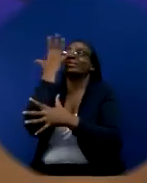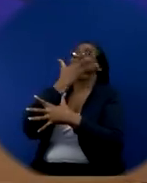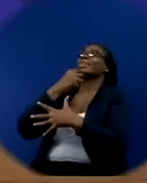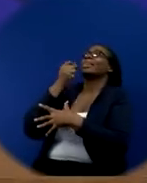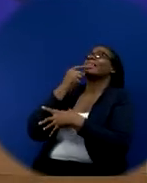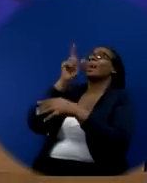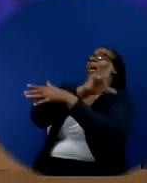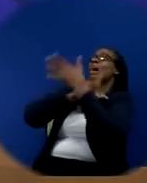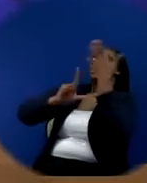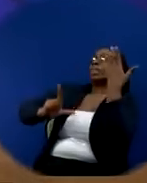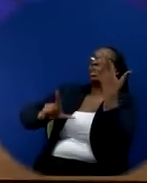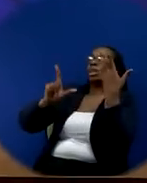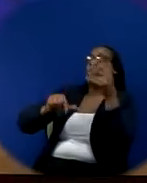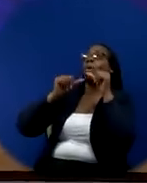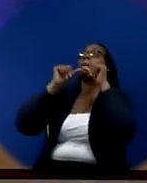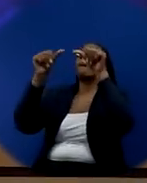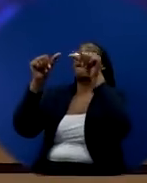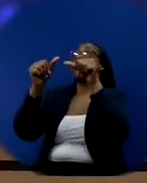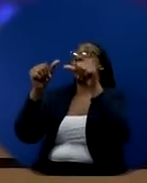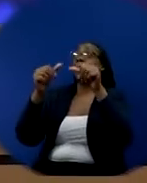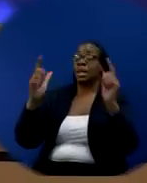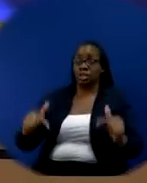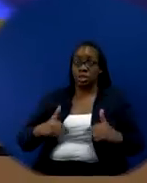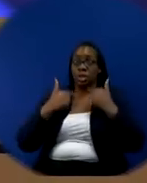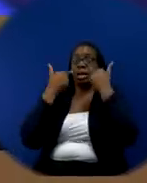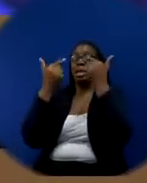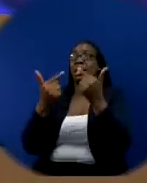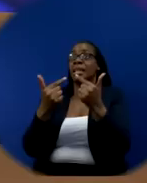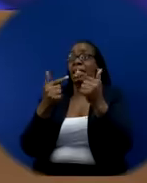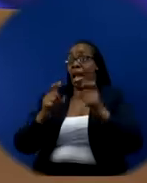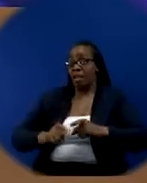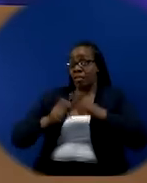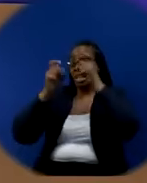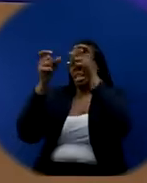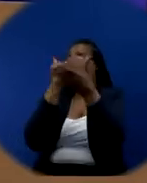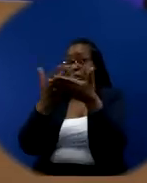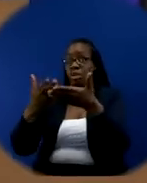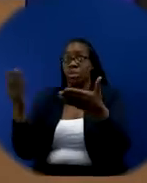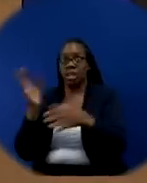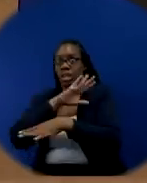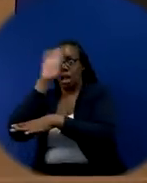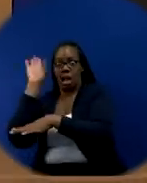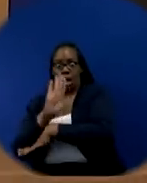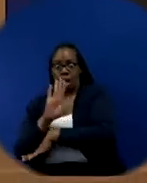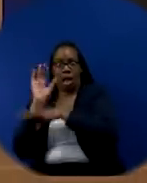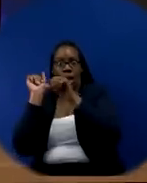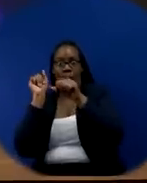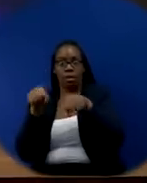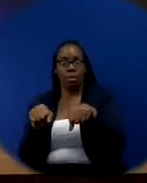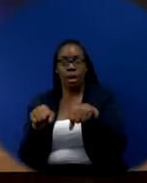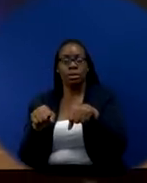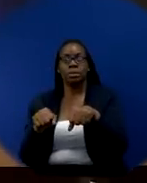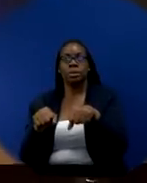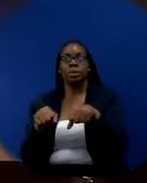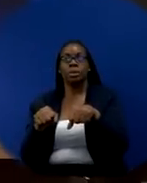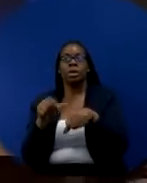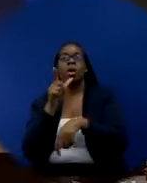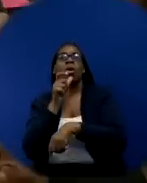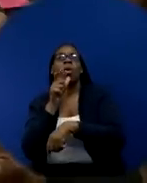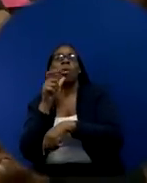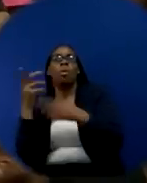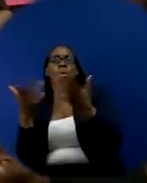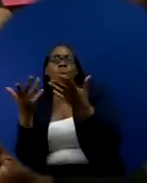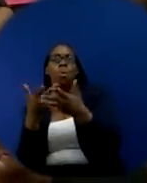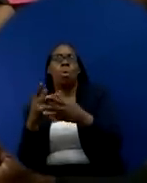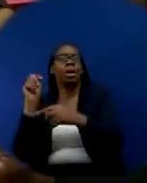up doors and making ways and giving you provisions you never thought possible? I need somebody in here who can testify with the psalmist